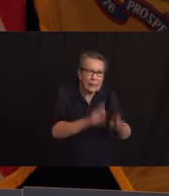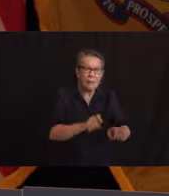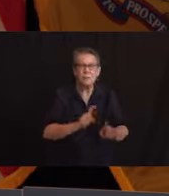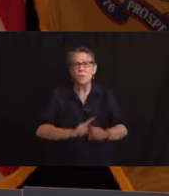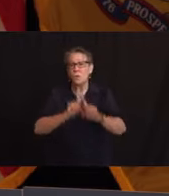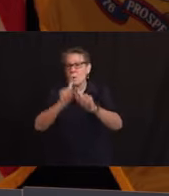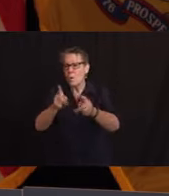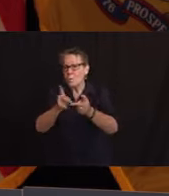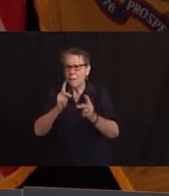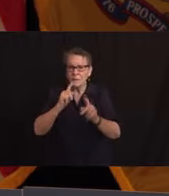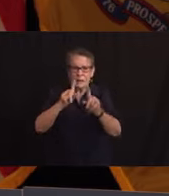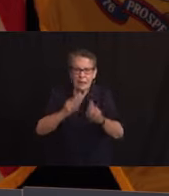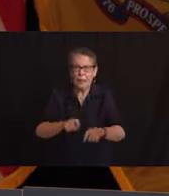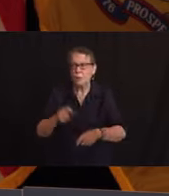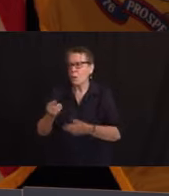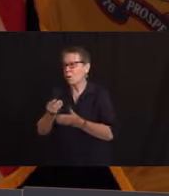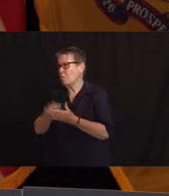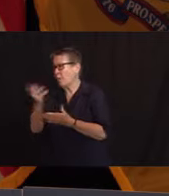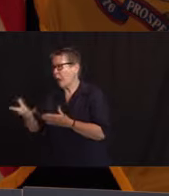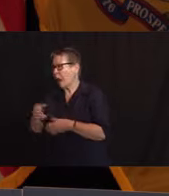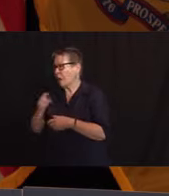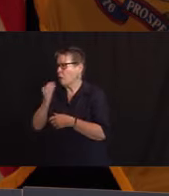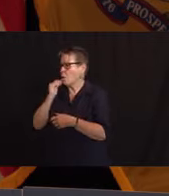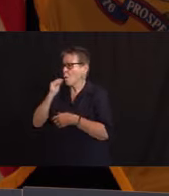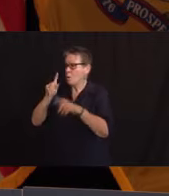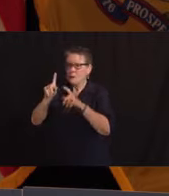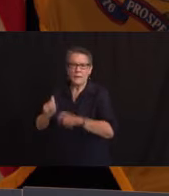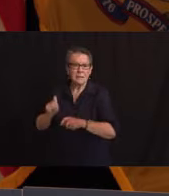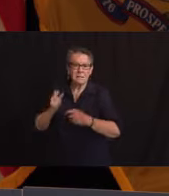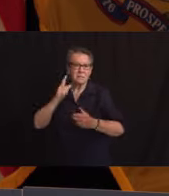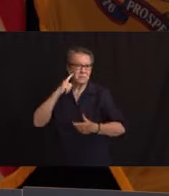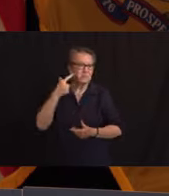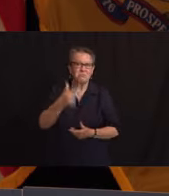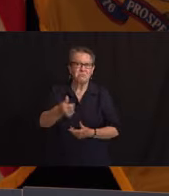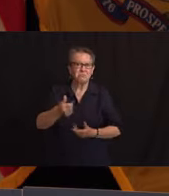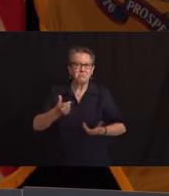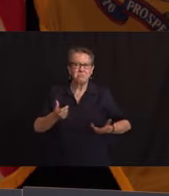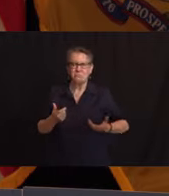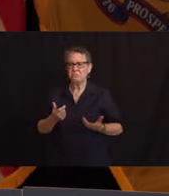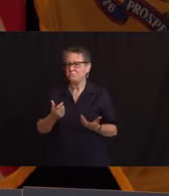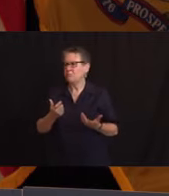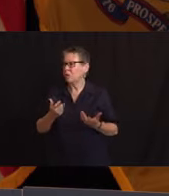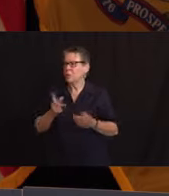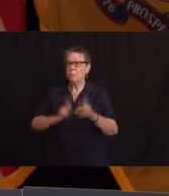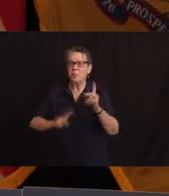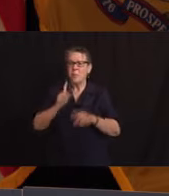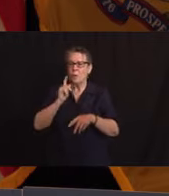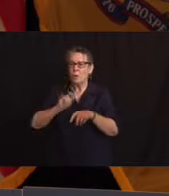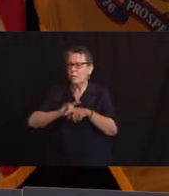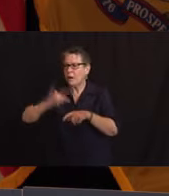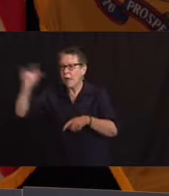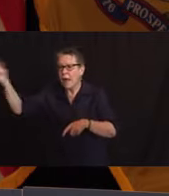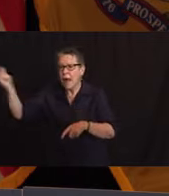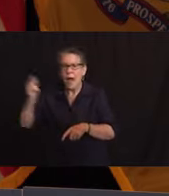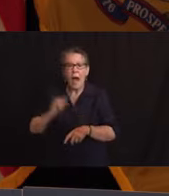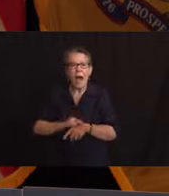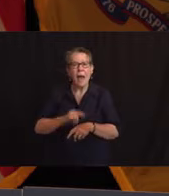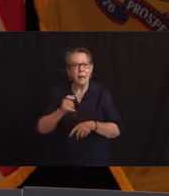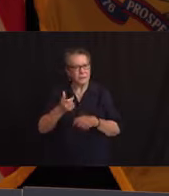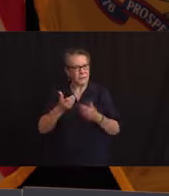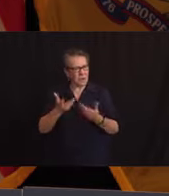have been exposed, you have traveled, any of a variety of different situations, you should go ahead and get